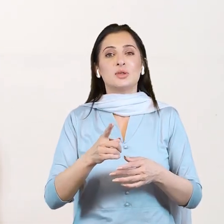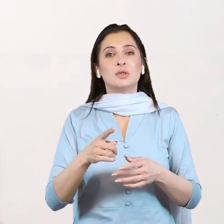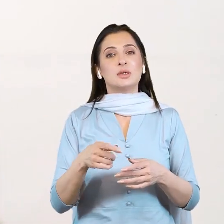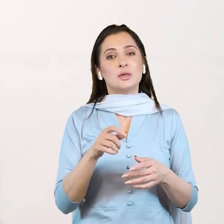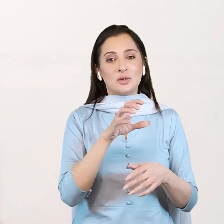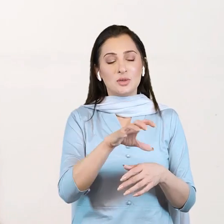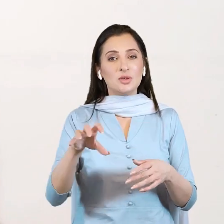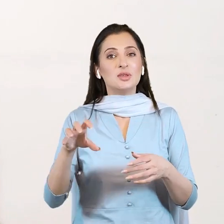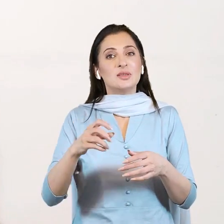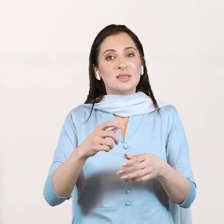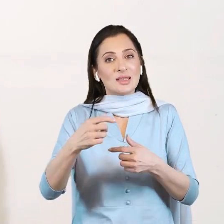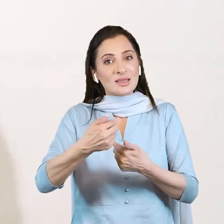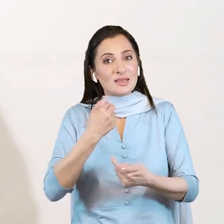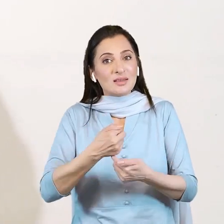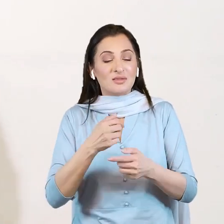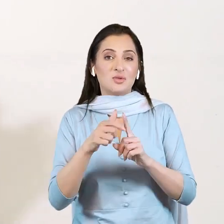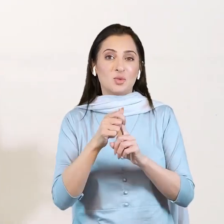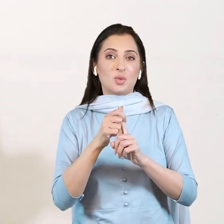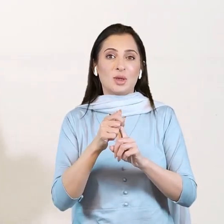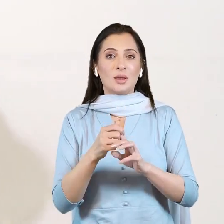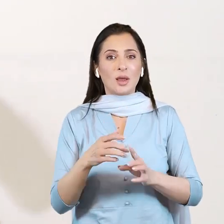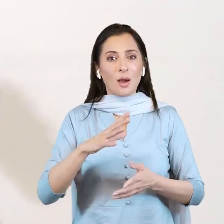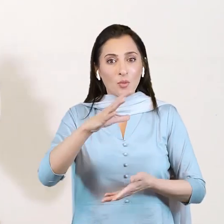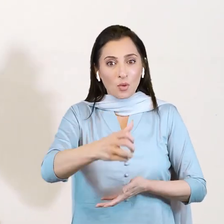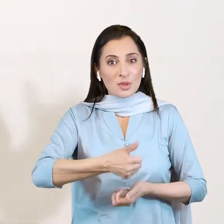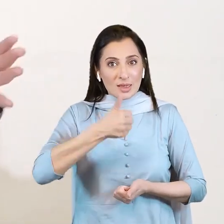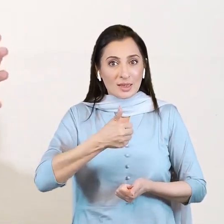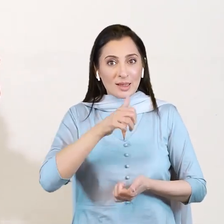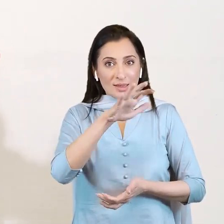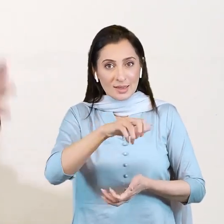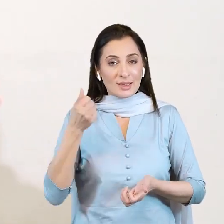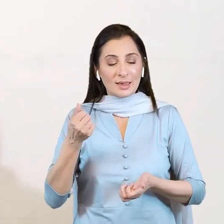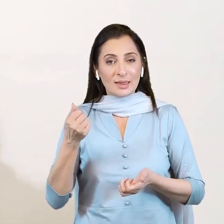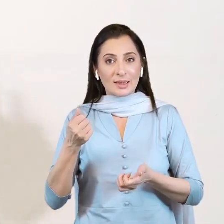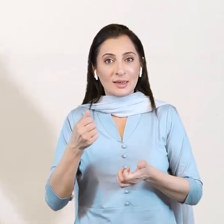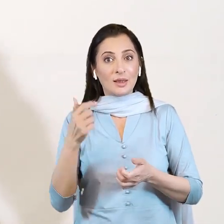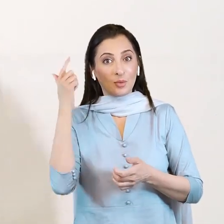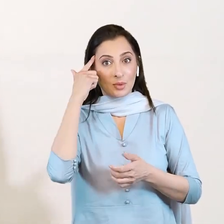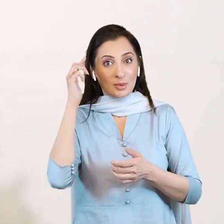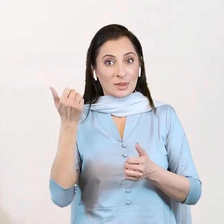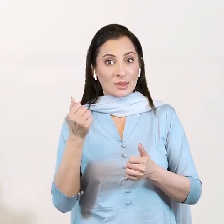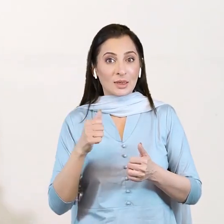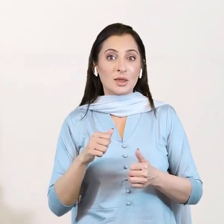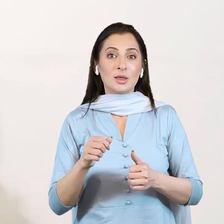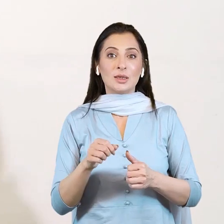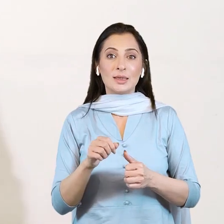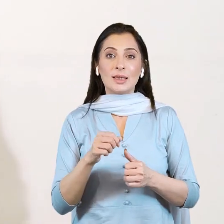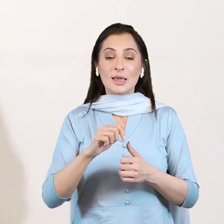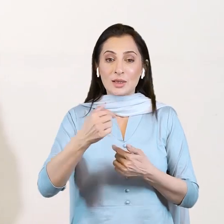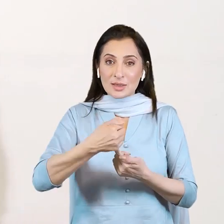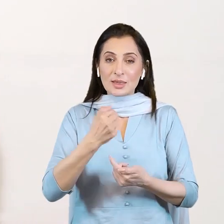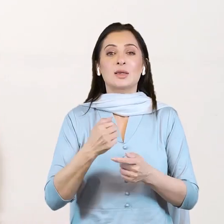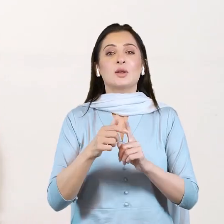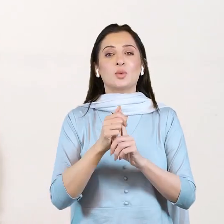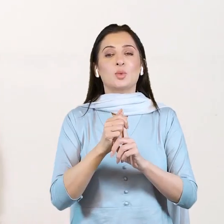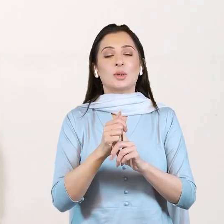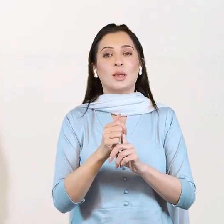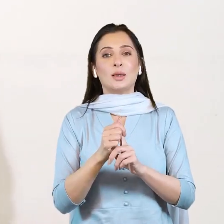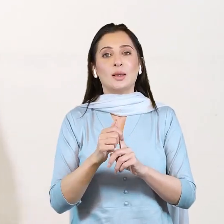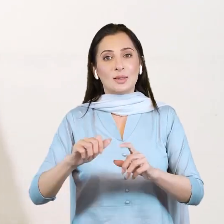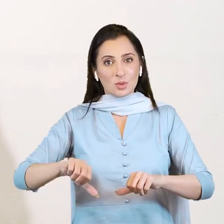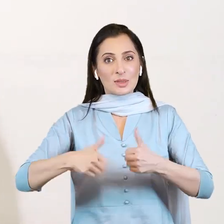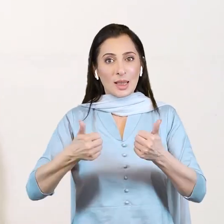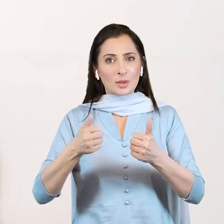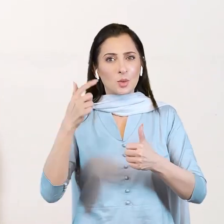life skill. All those years spent stressing about assignments and exams to achieve success, only to